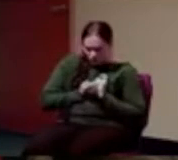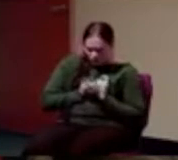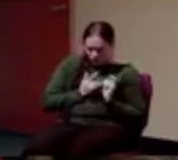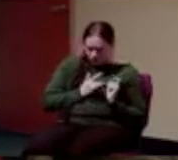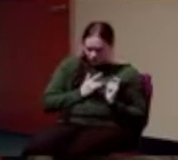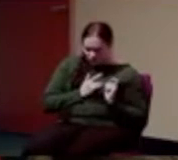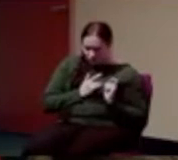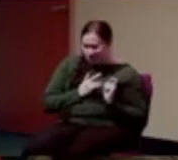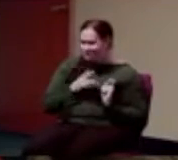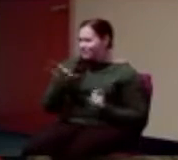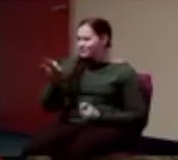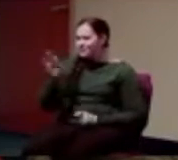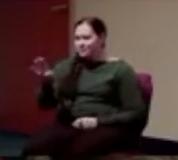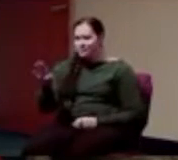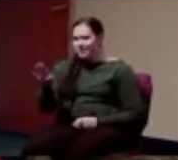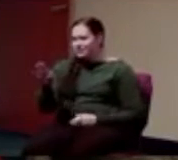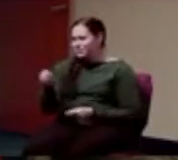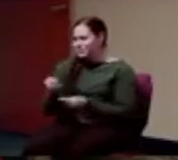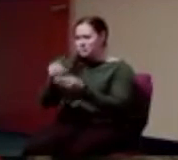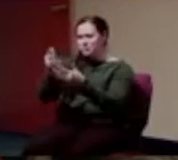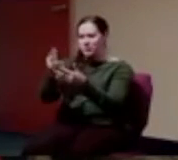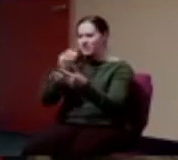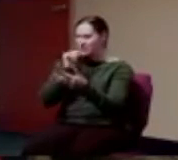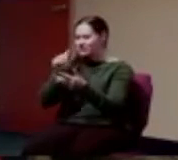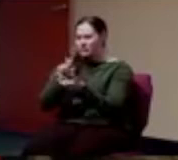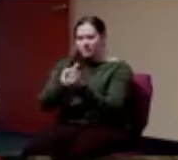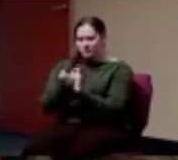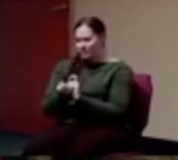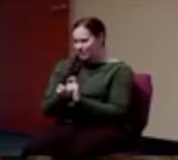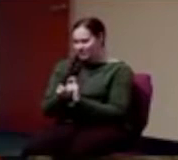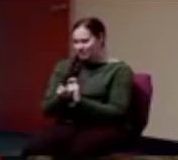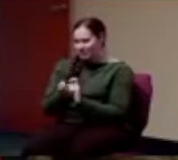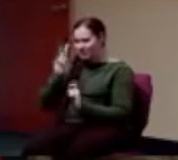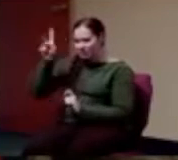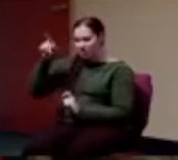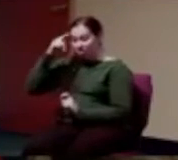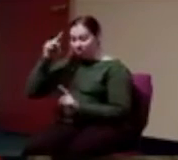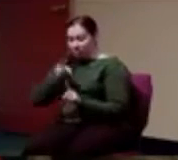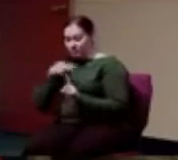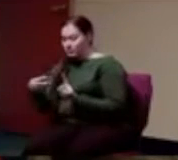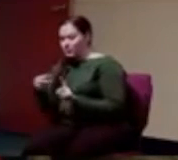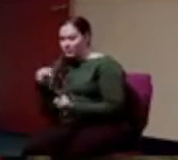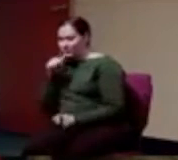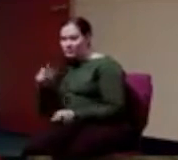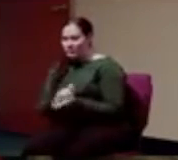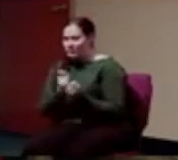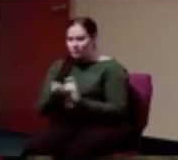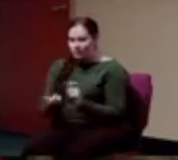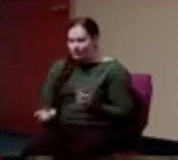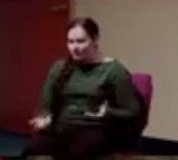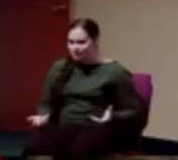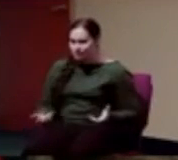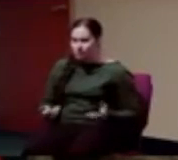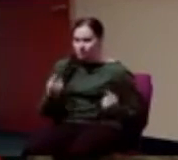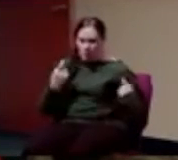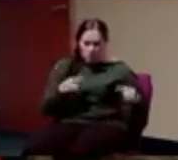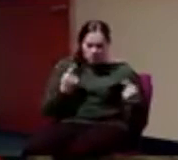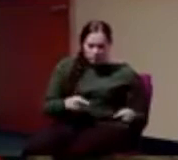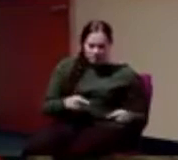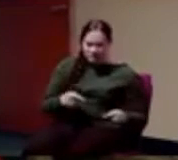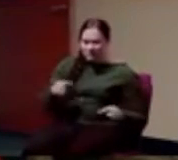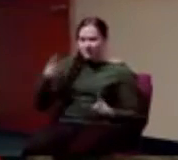that. Your political views aren't going to do that. Your arguments, your judgments, not going to